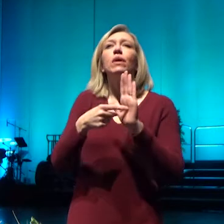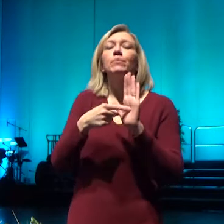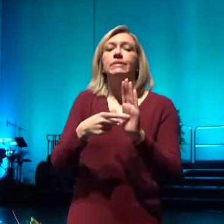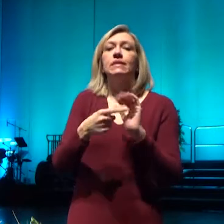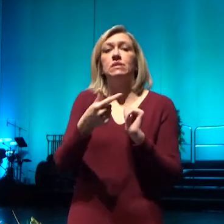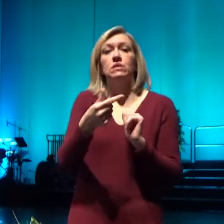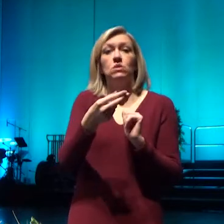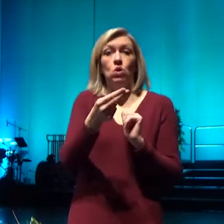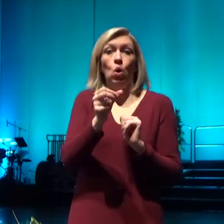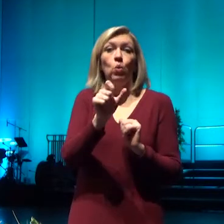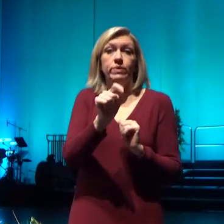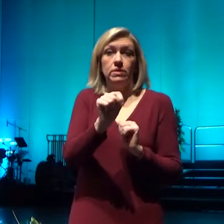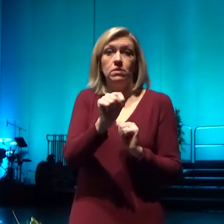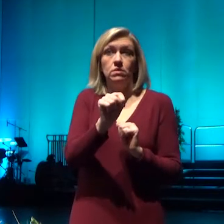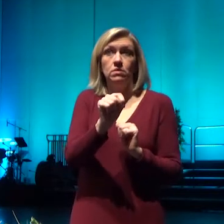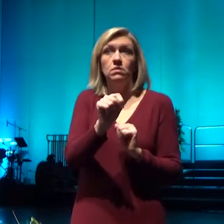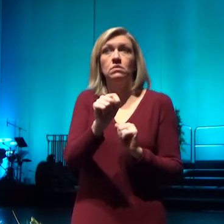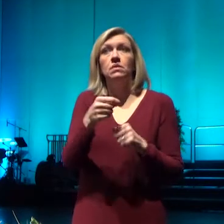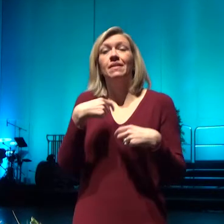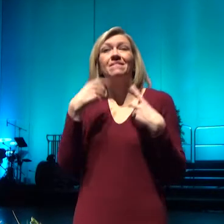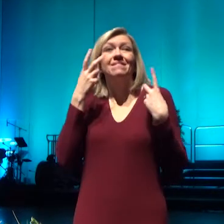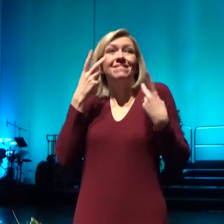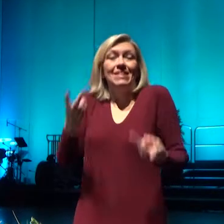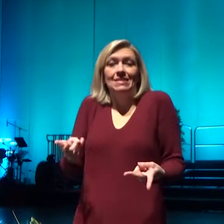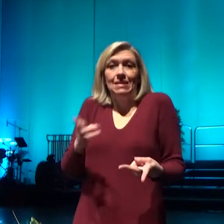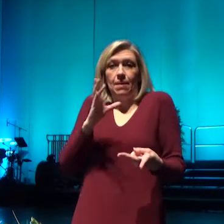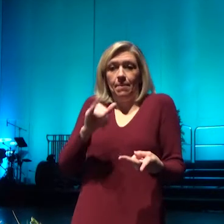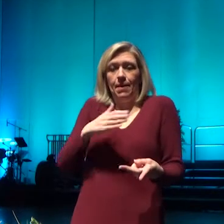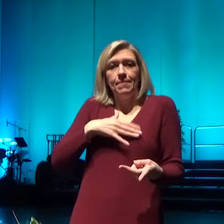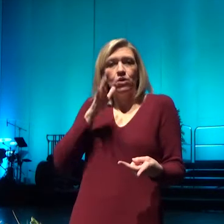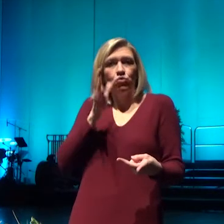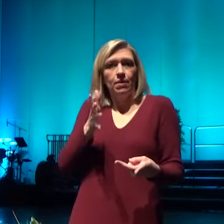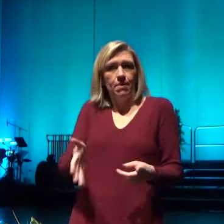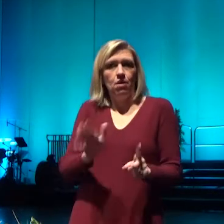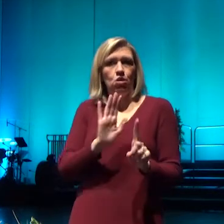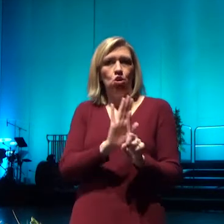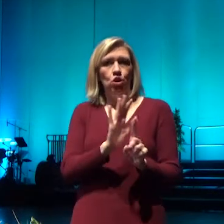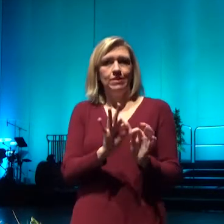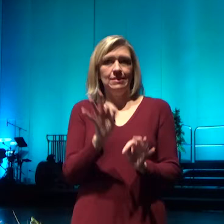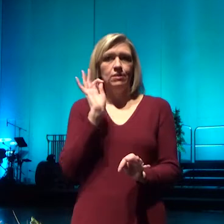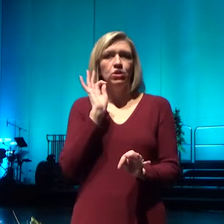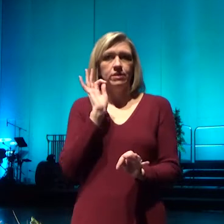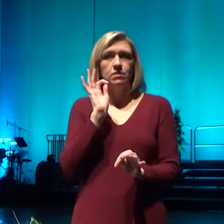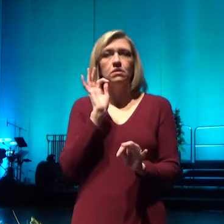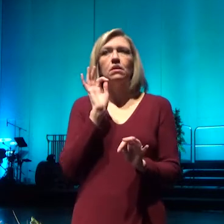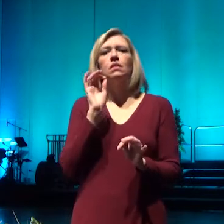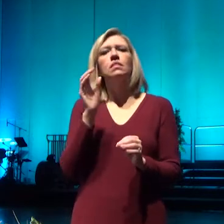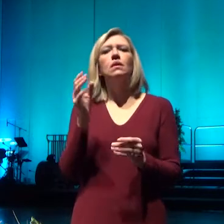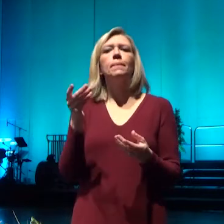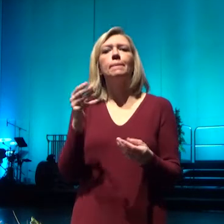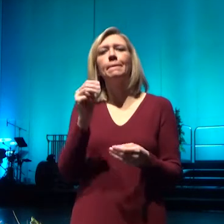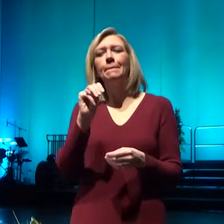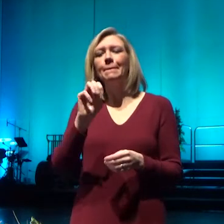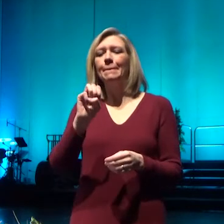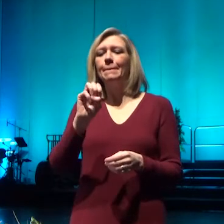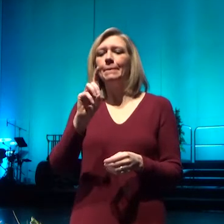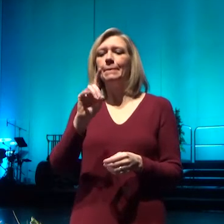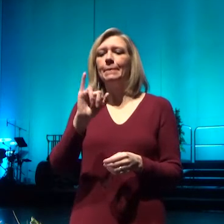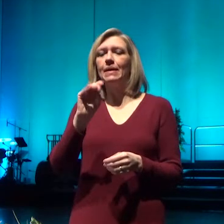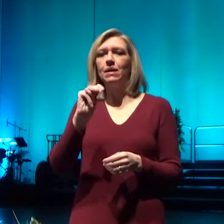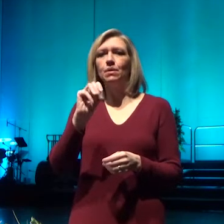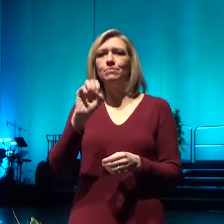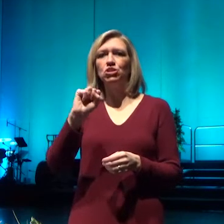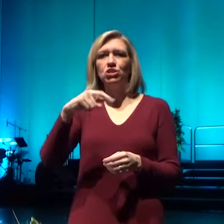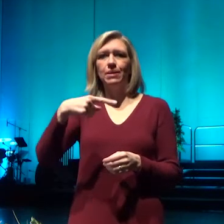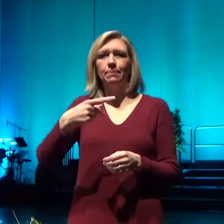a ghost. I was visited by my grandmother's spirit. And spiritualism and mediumship was something that was very much